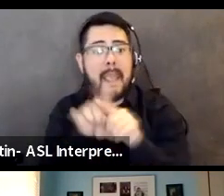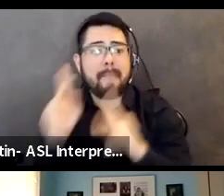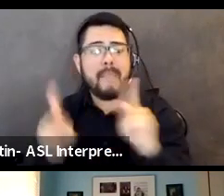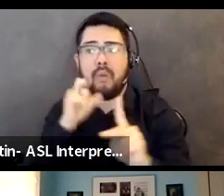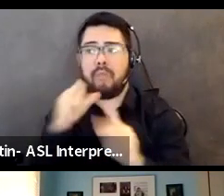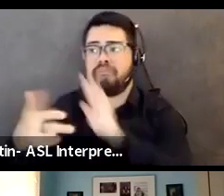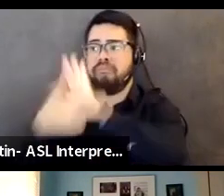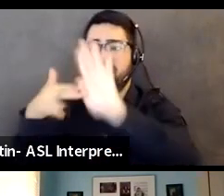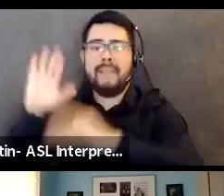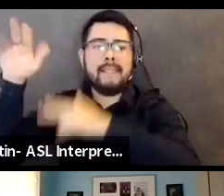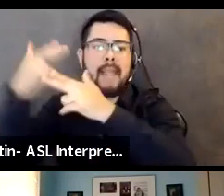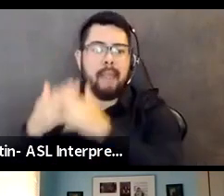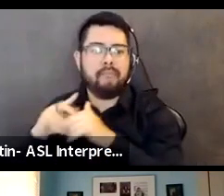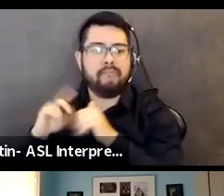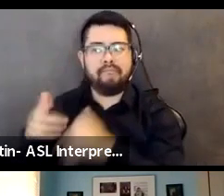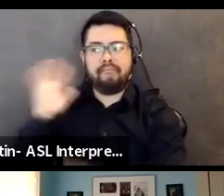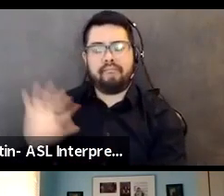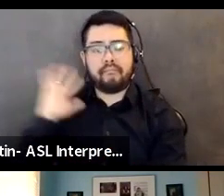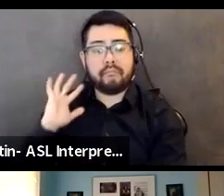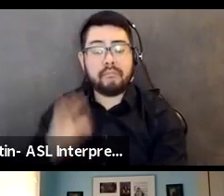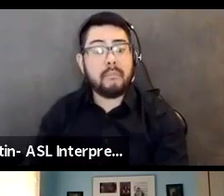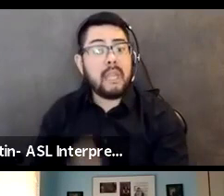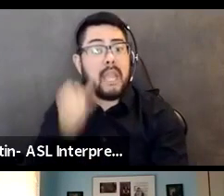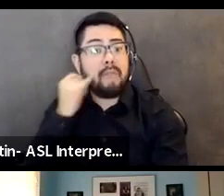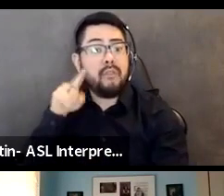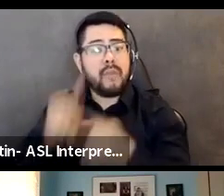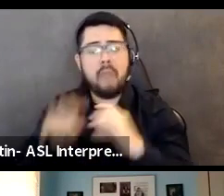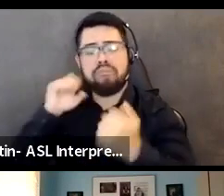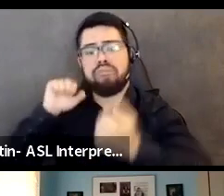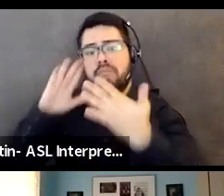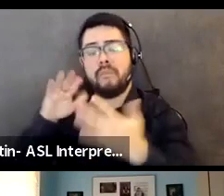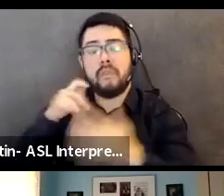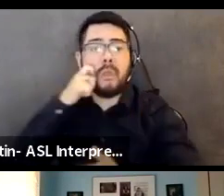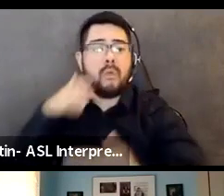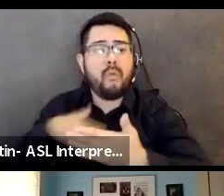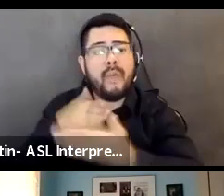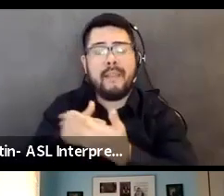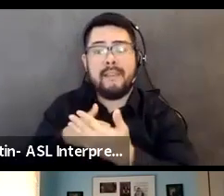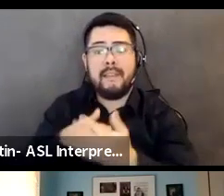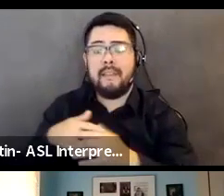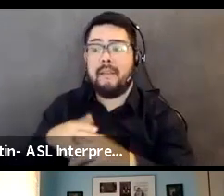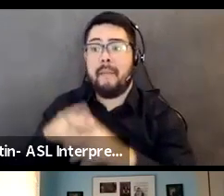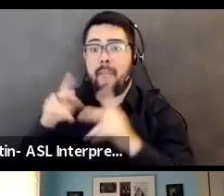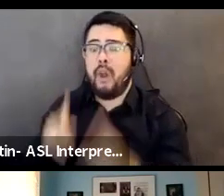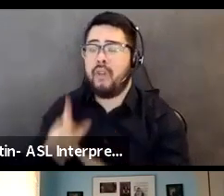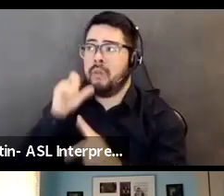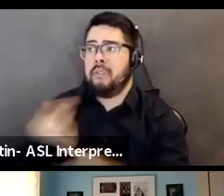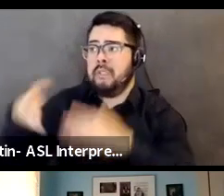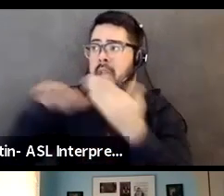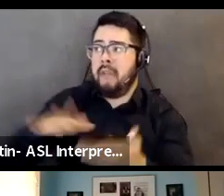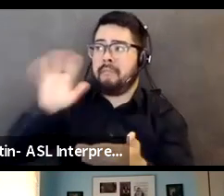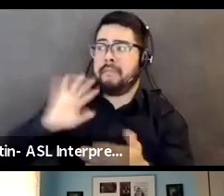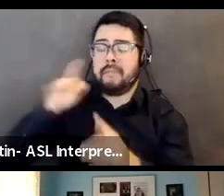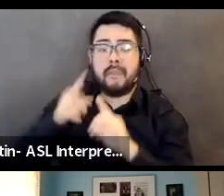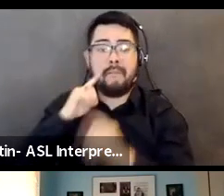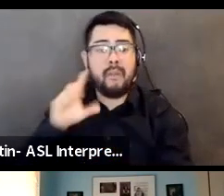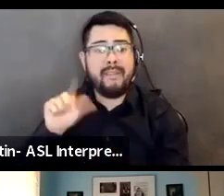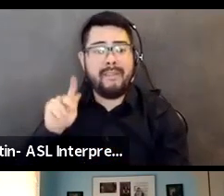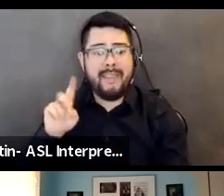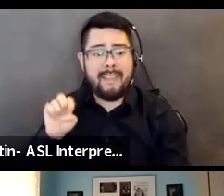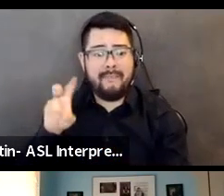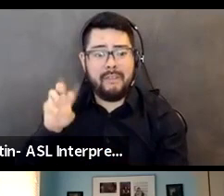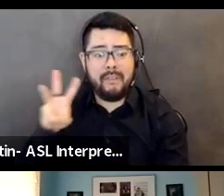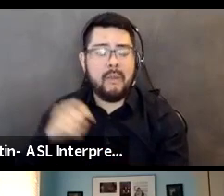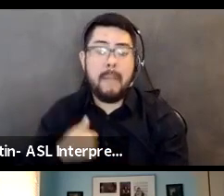on our buildings in the first place so if you cannot confront the racist legacy of a dead man in lakeview then i hold little hope that cbs is